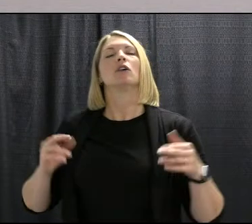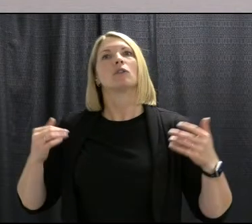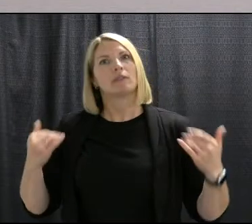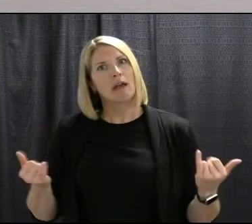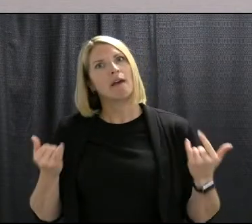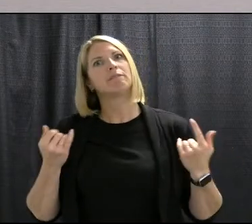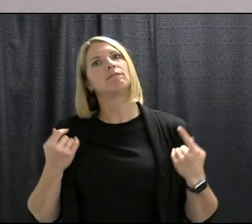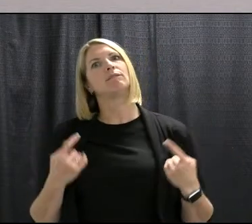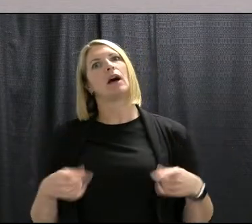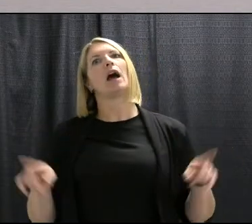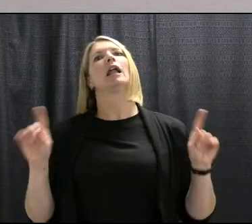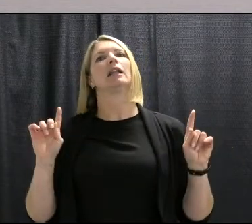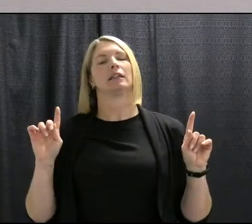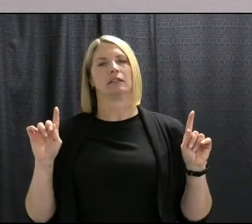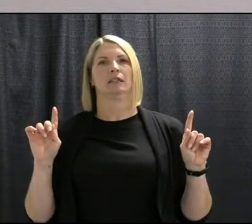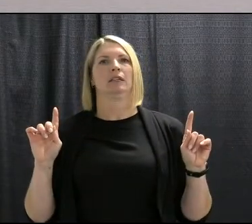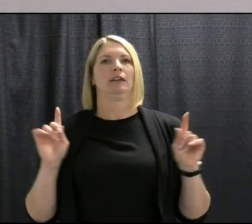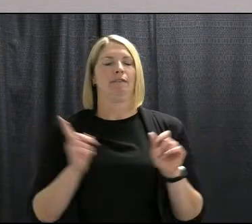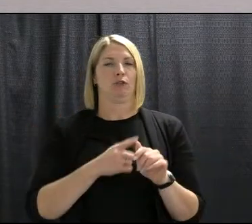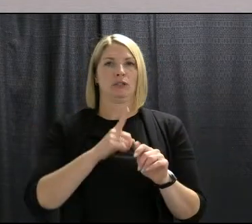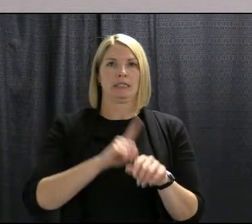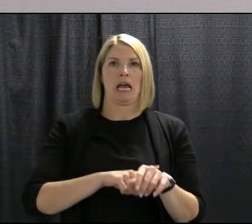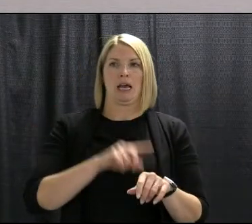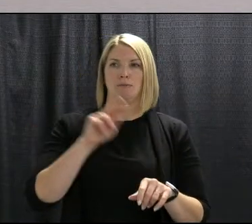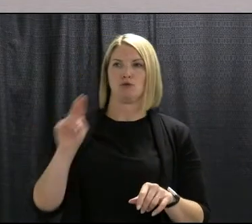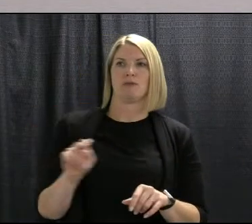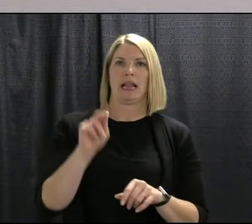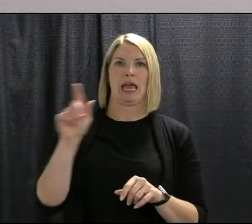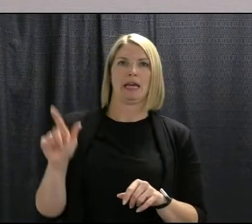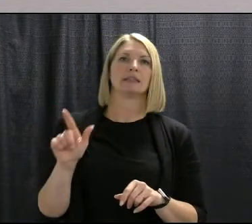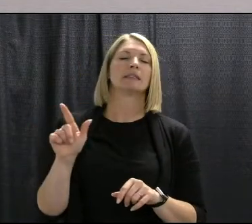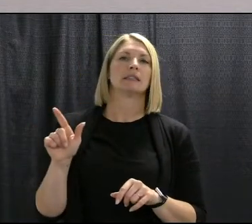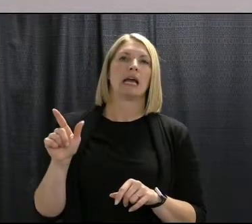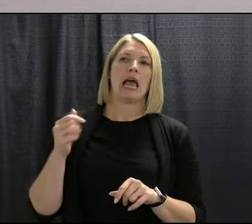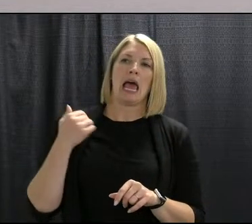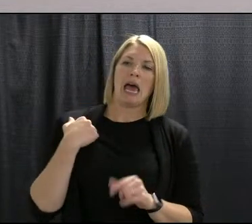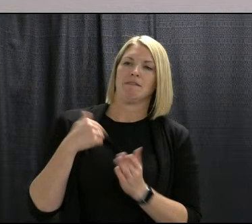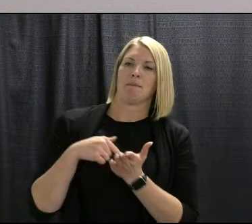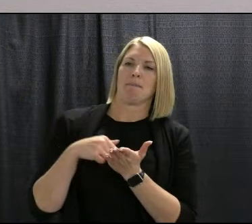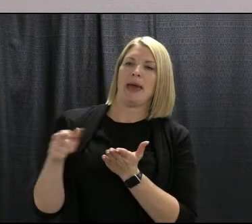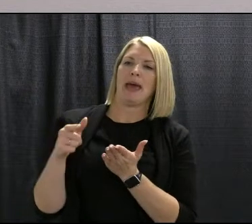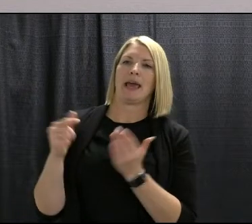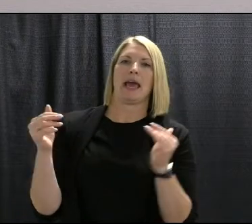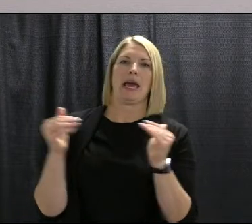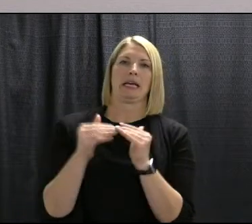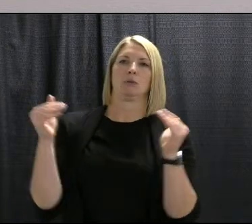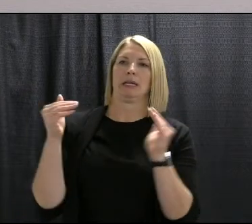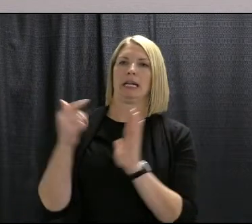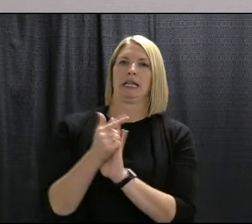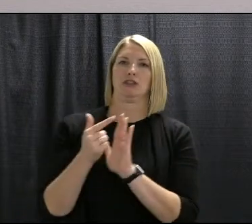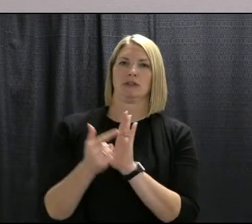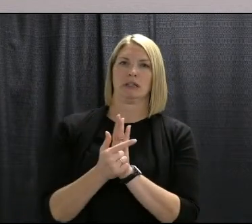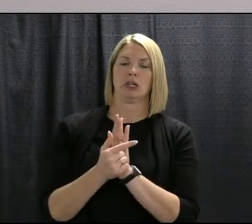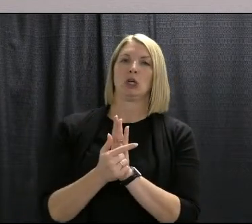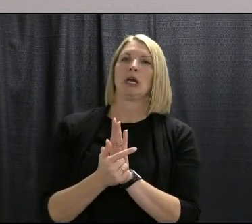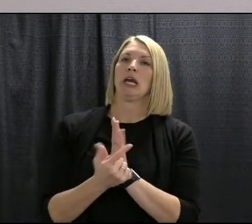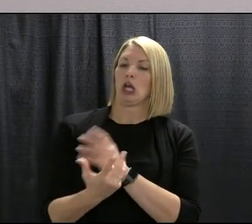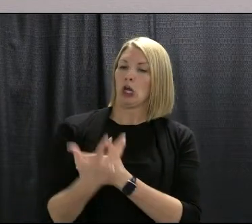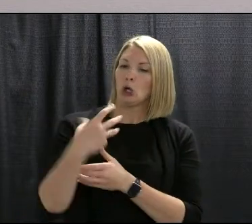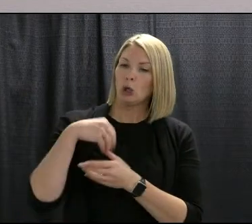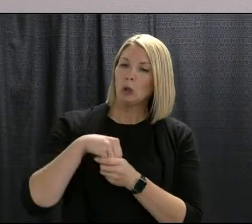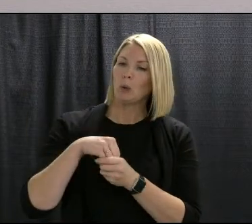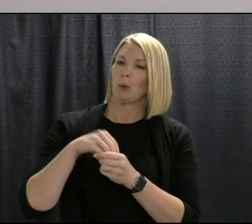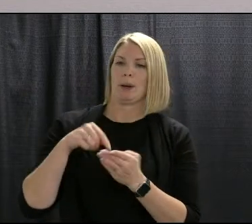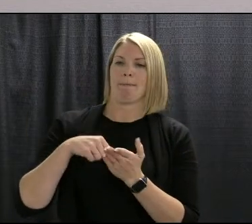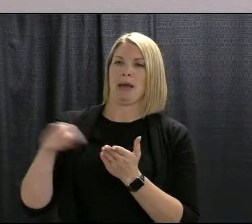now to a point where, for the first time in Newfoundland's history, we have pay equity legislation that will also require pay transparency. And